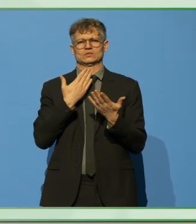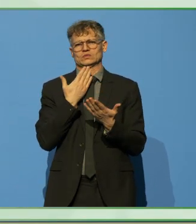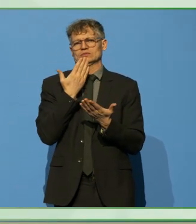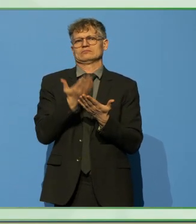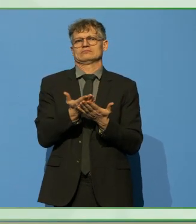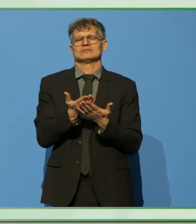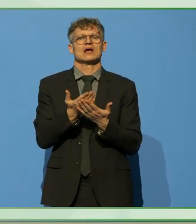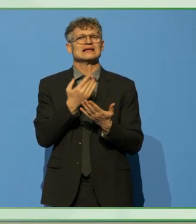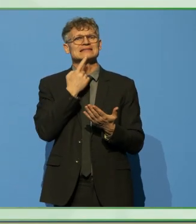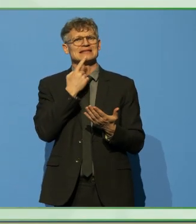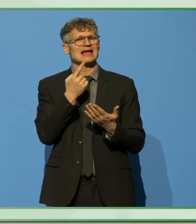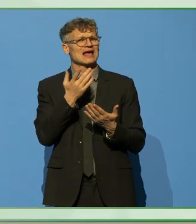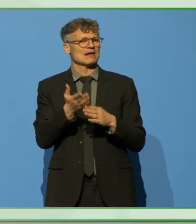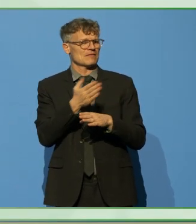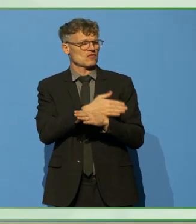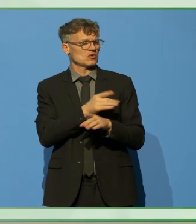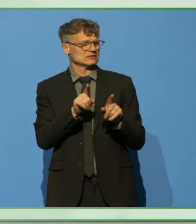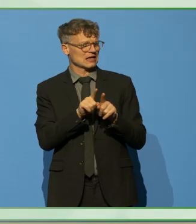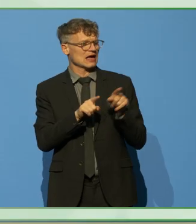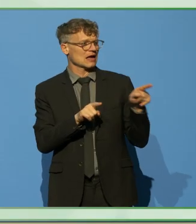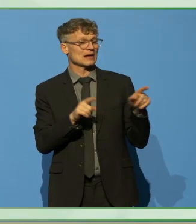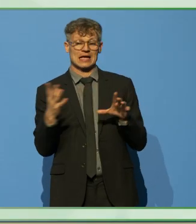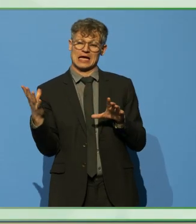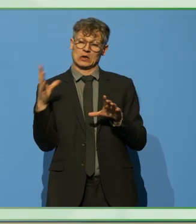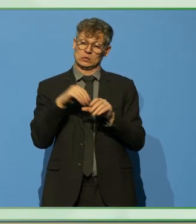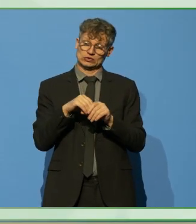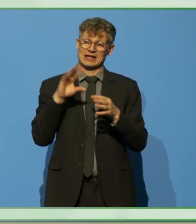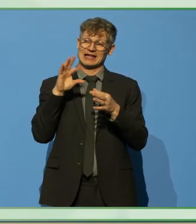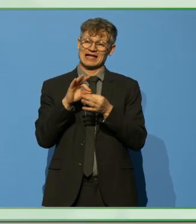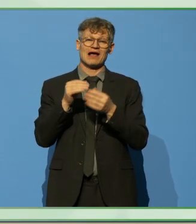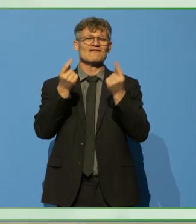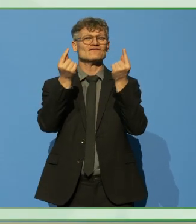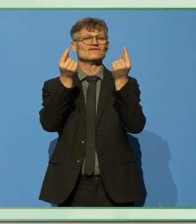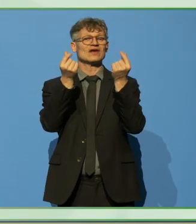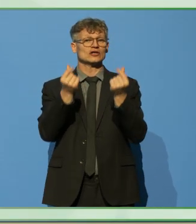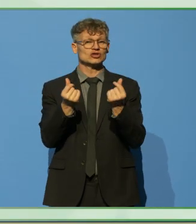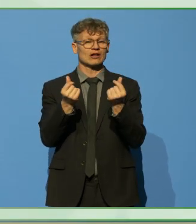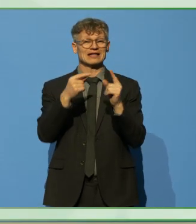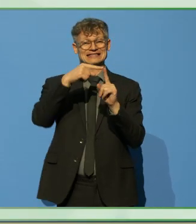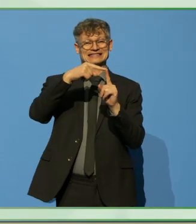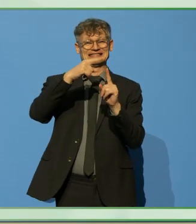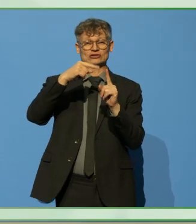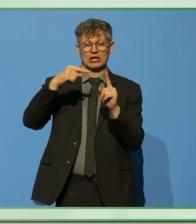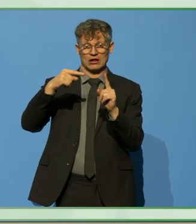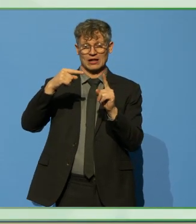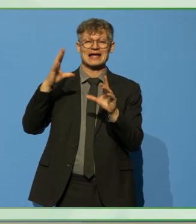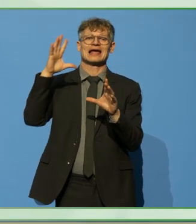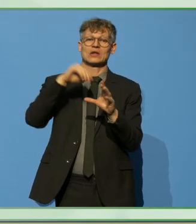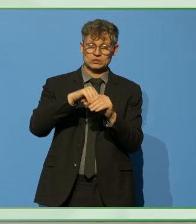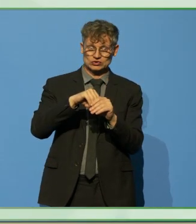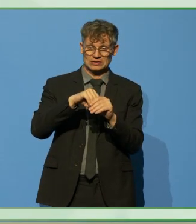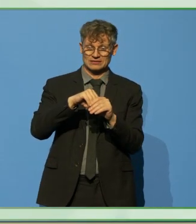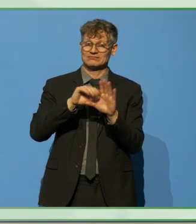about inclusion, we say always it's about financial digital inclusion. So it's indeed not only